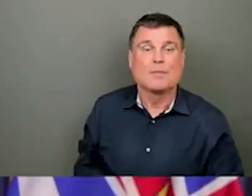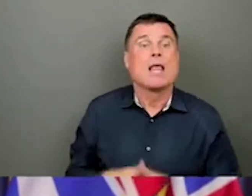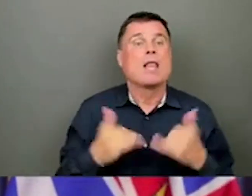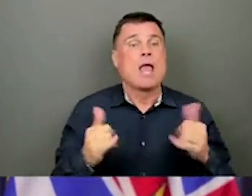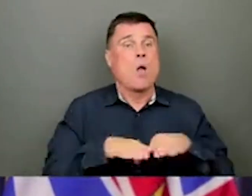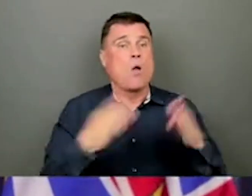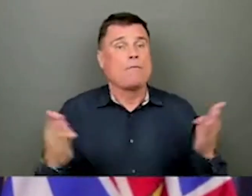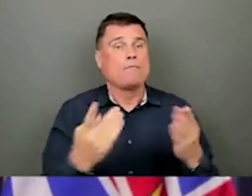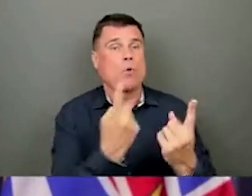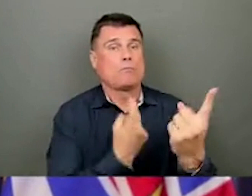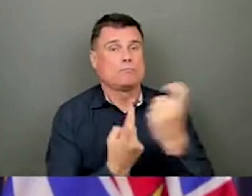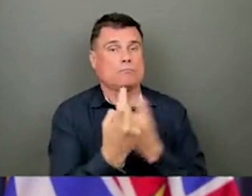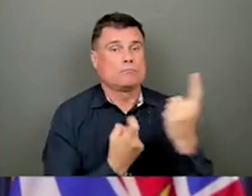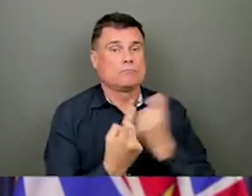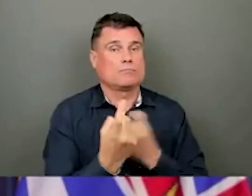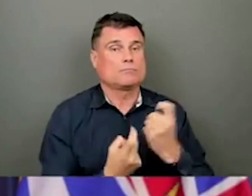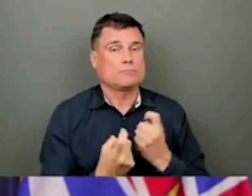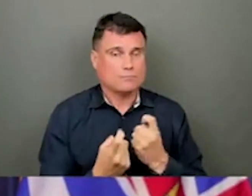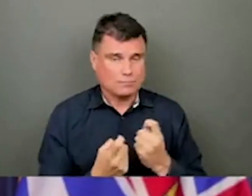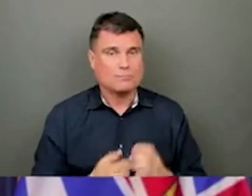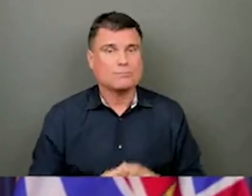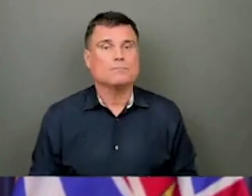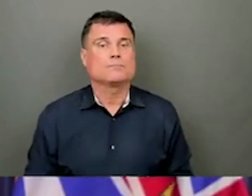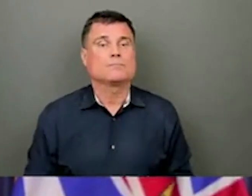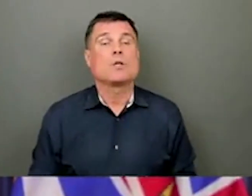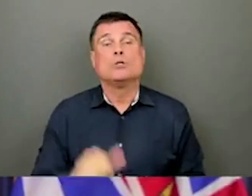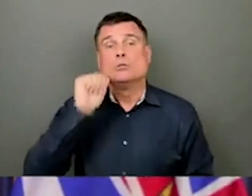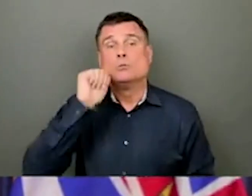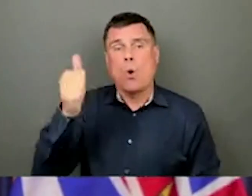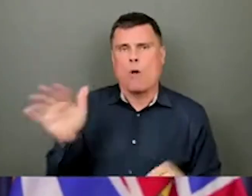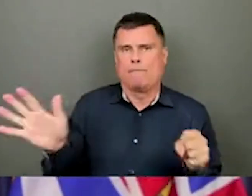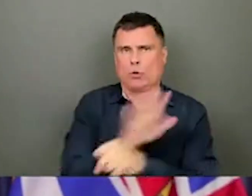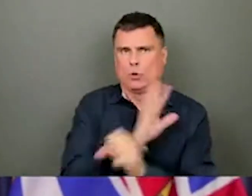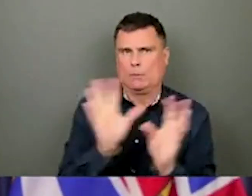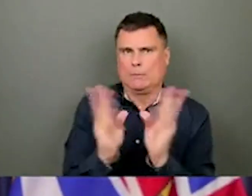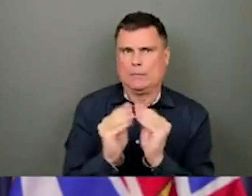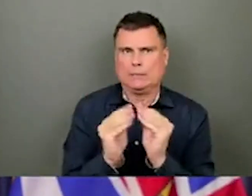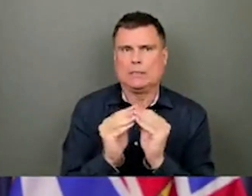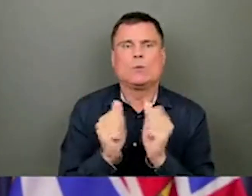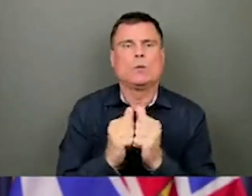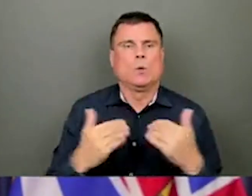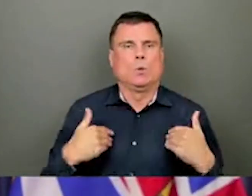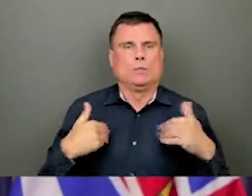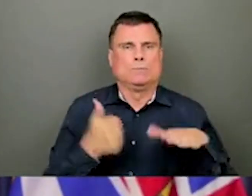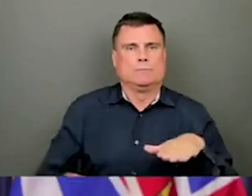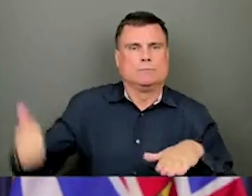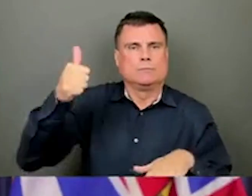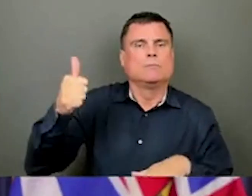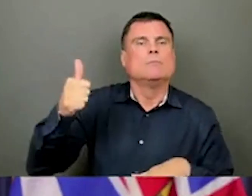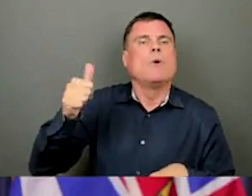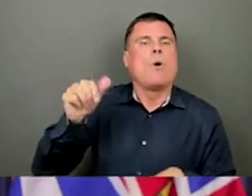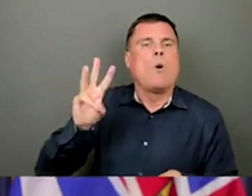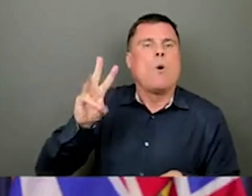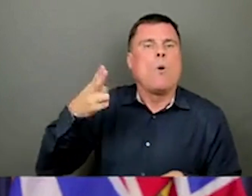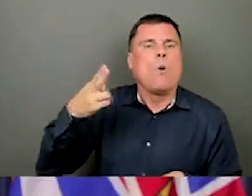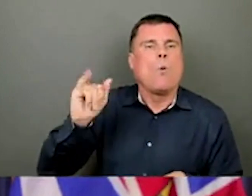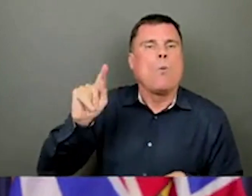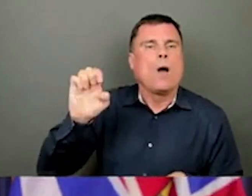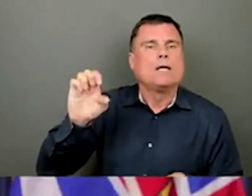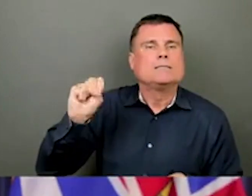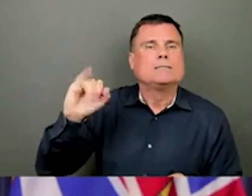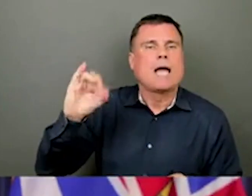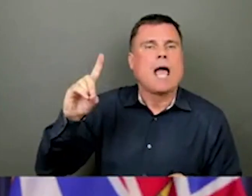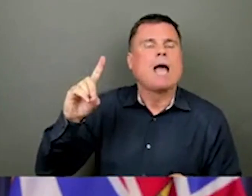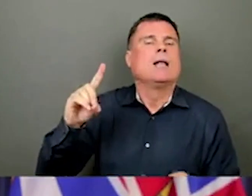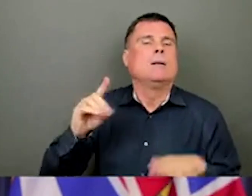briefings tomorrow on with Minister Whiteside and Minister Kang with respect to K-12 and